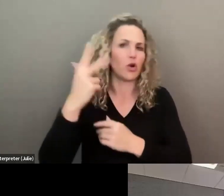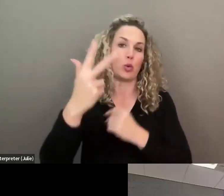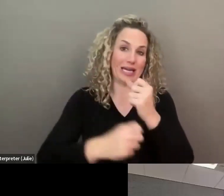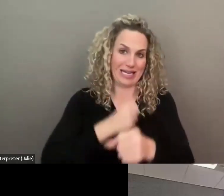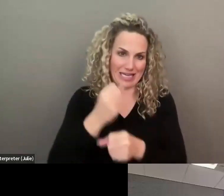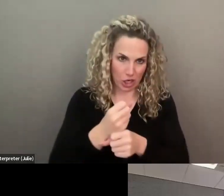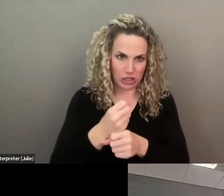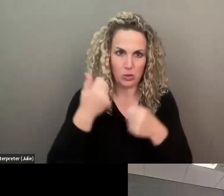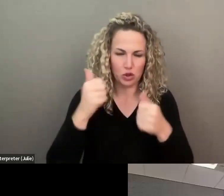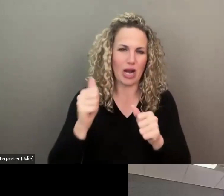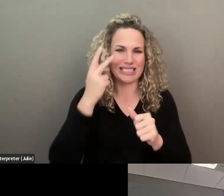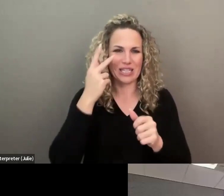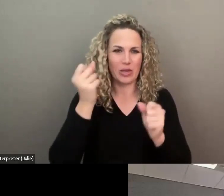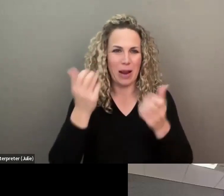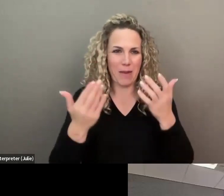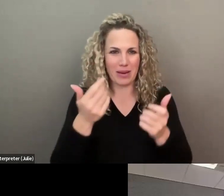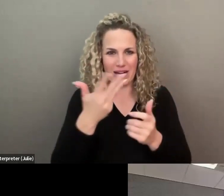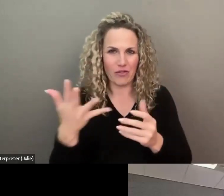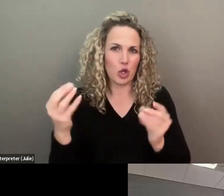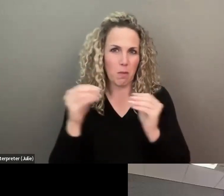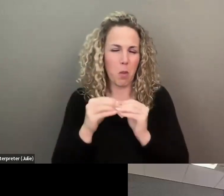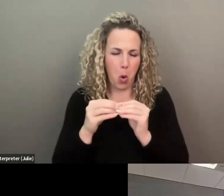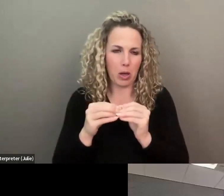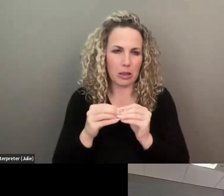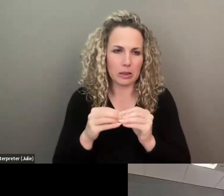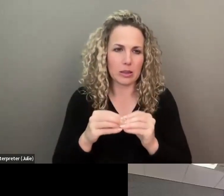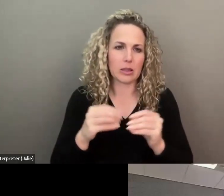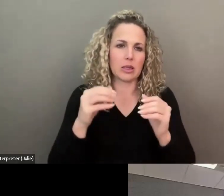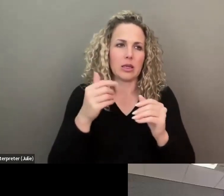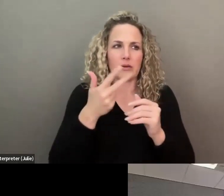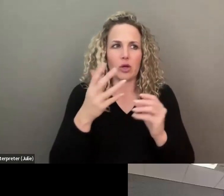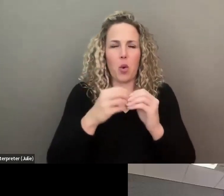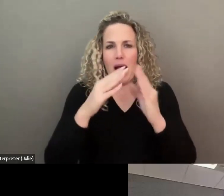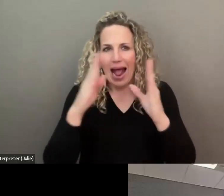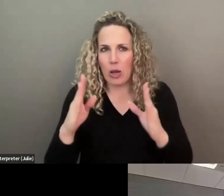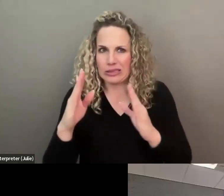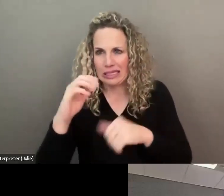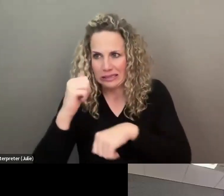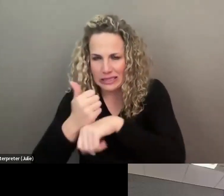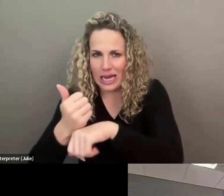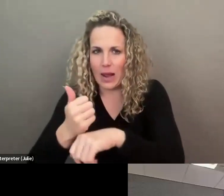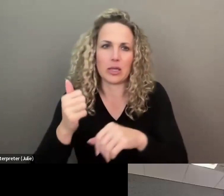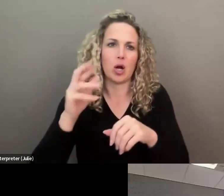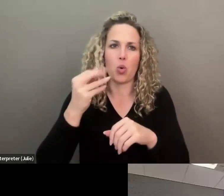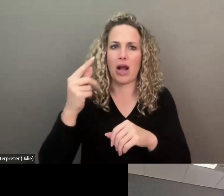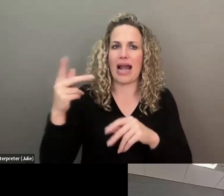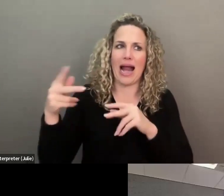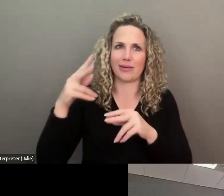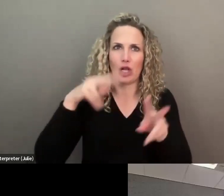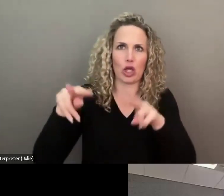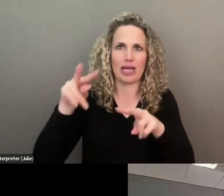and we're still trying to see if we can maybe get a few more housing set asides. Rhonda and I are still looking at that over the